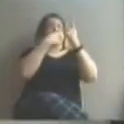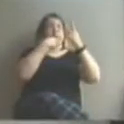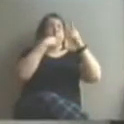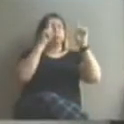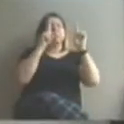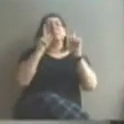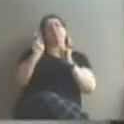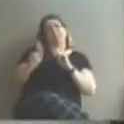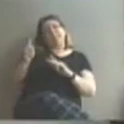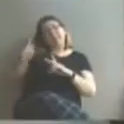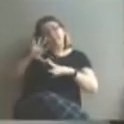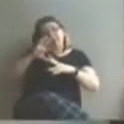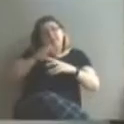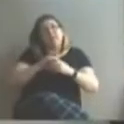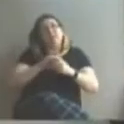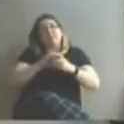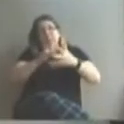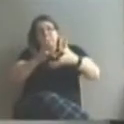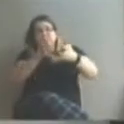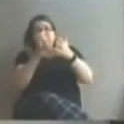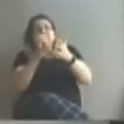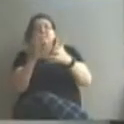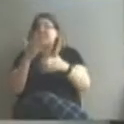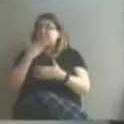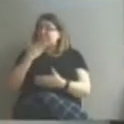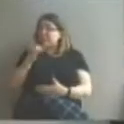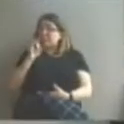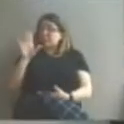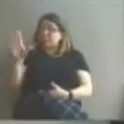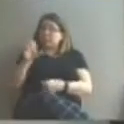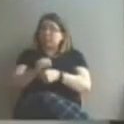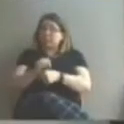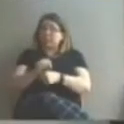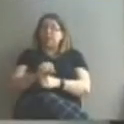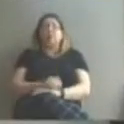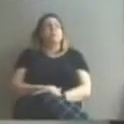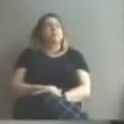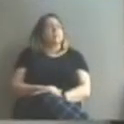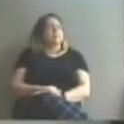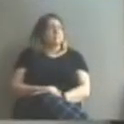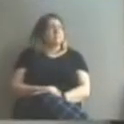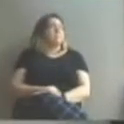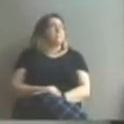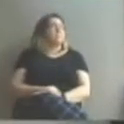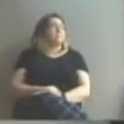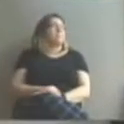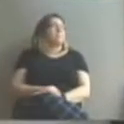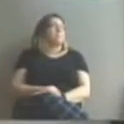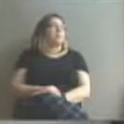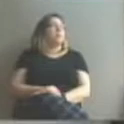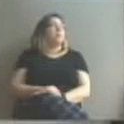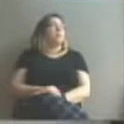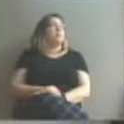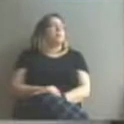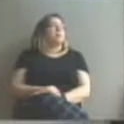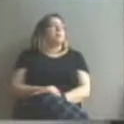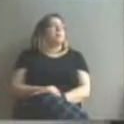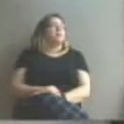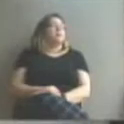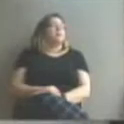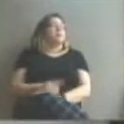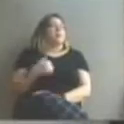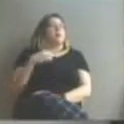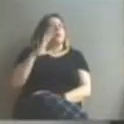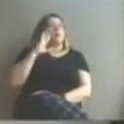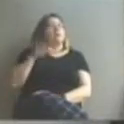people engaged. So for that, I thank you for the work that you've done. Having said that, I know that